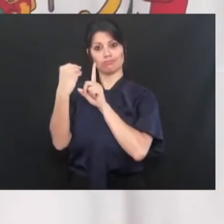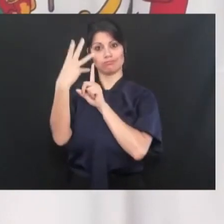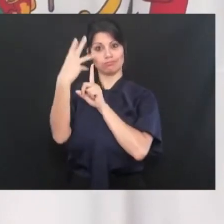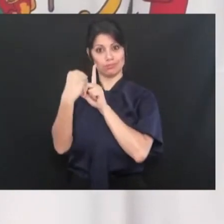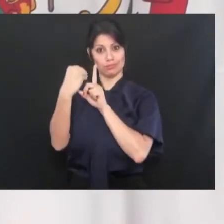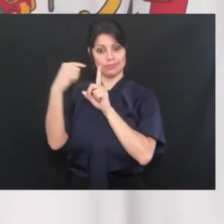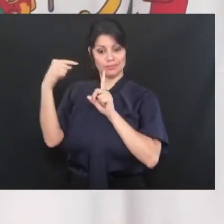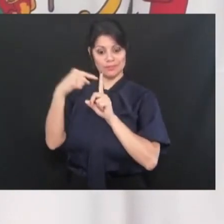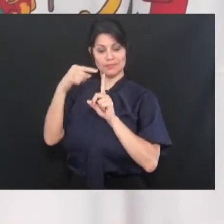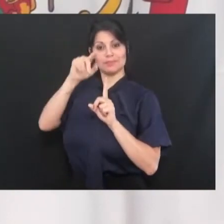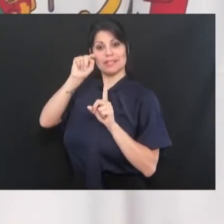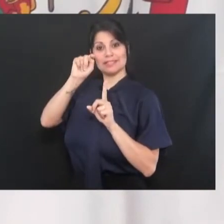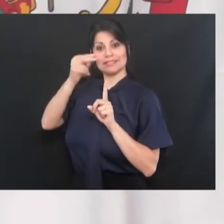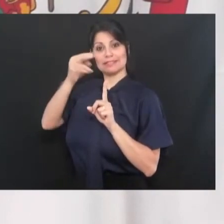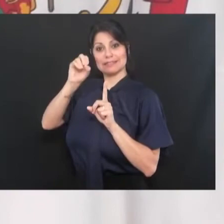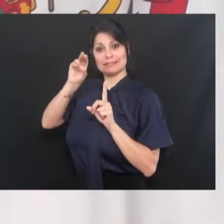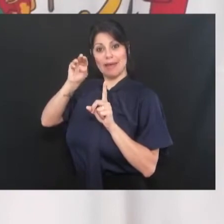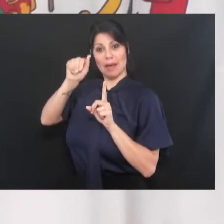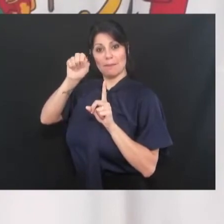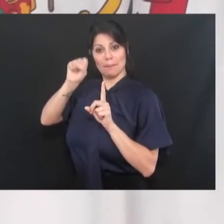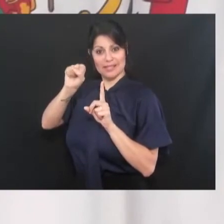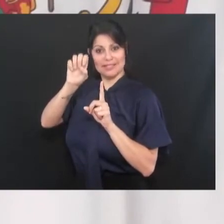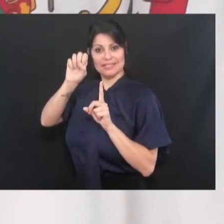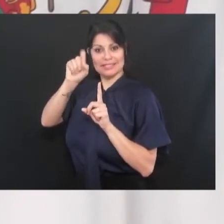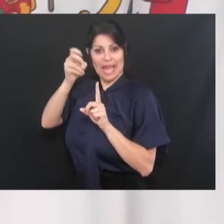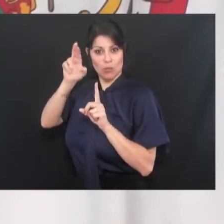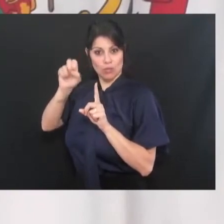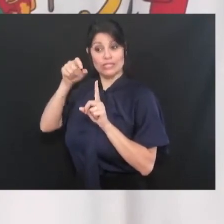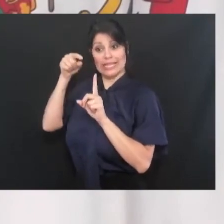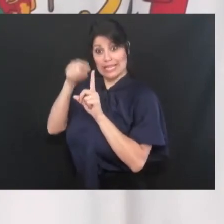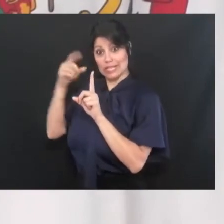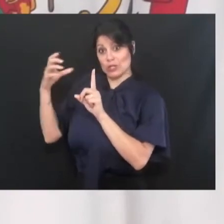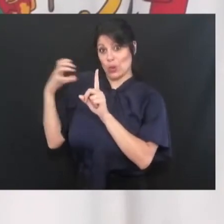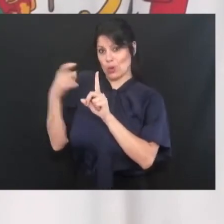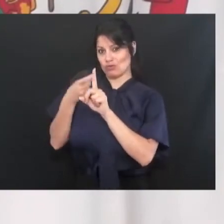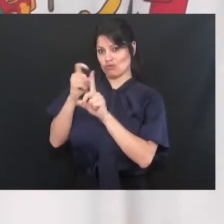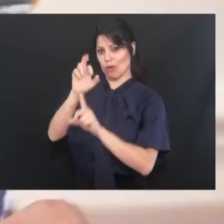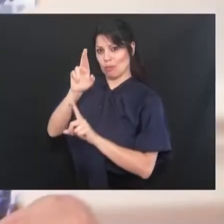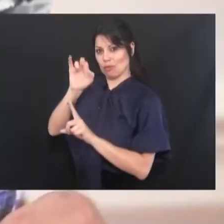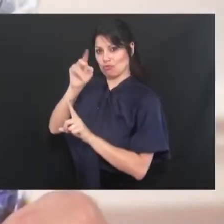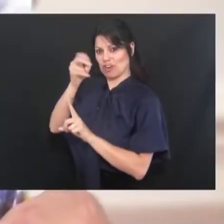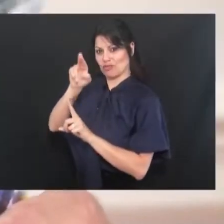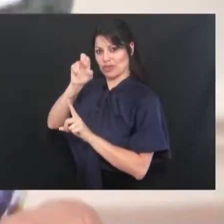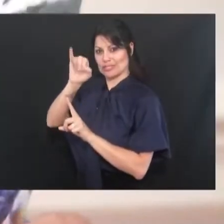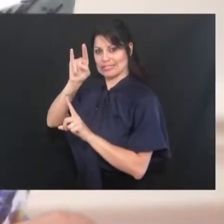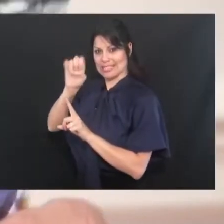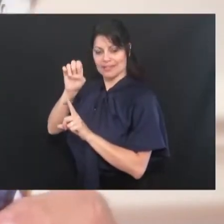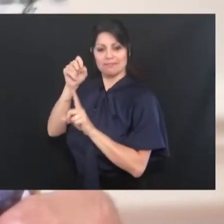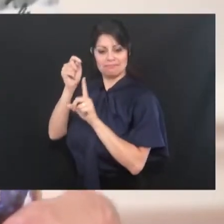Thomas Sowers and everything, the coach at Riverside, and this is